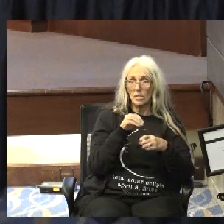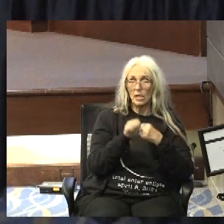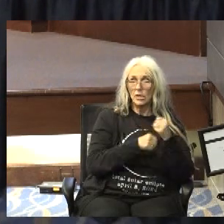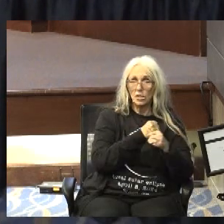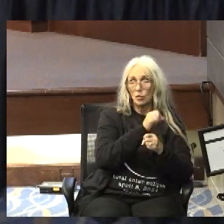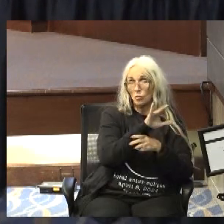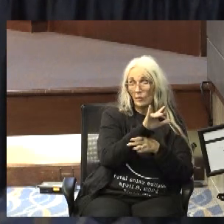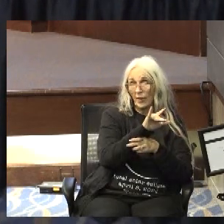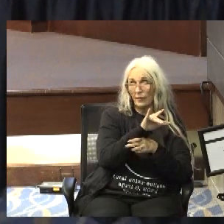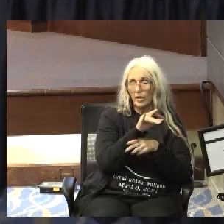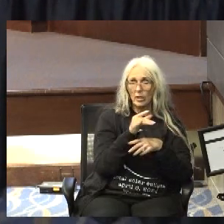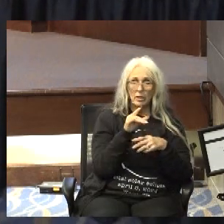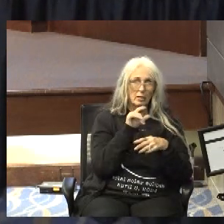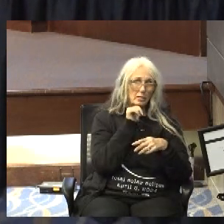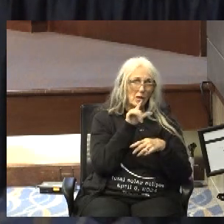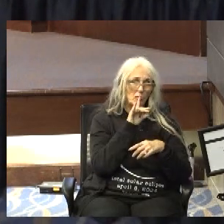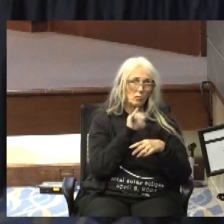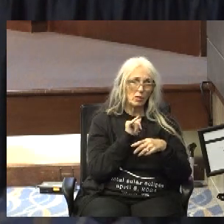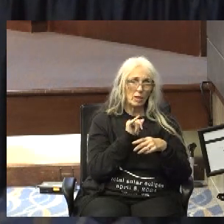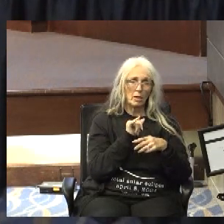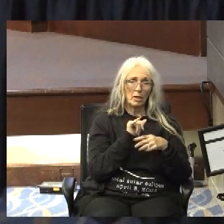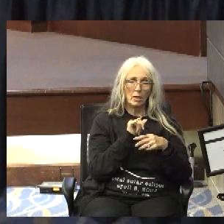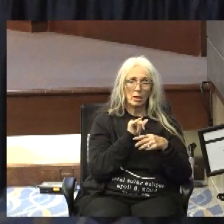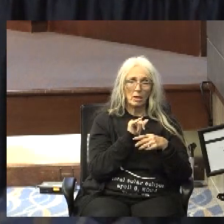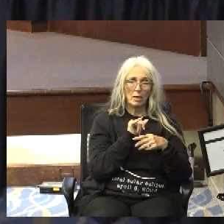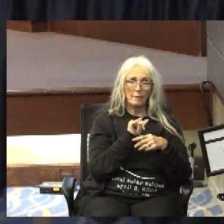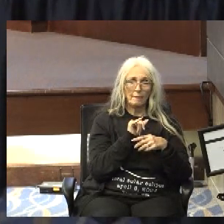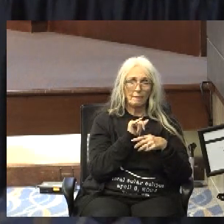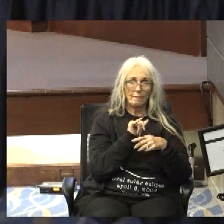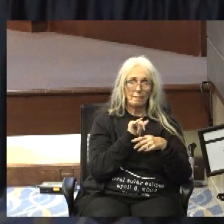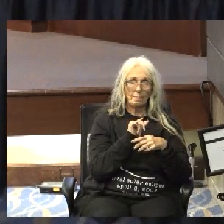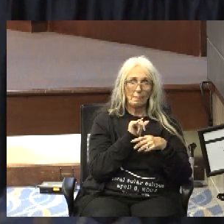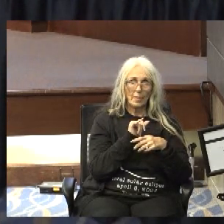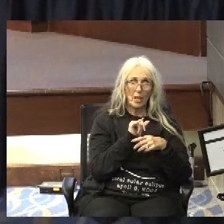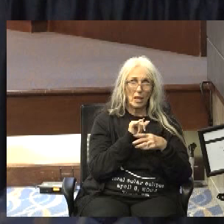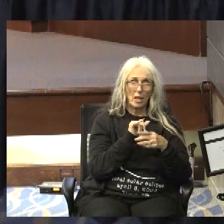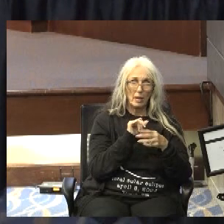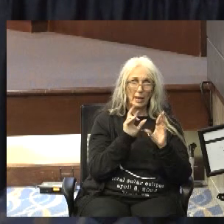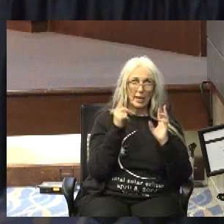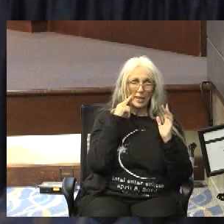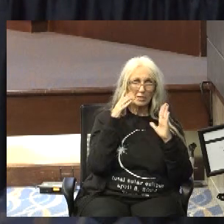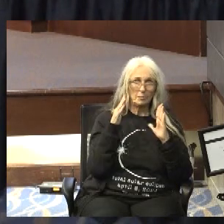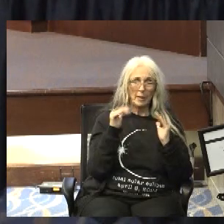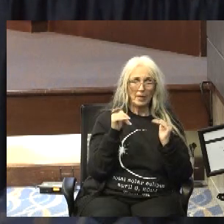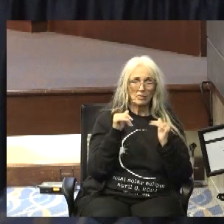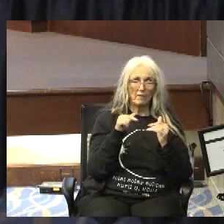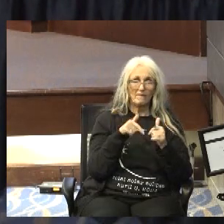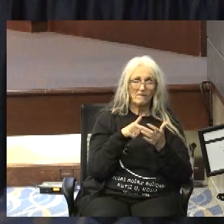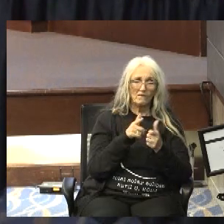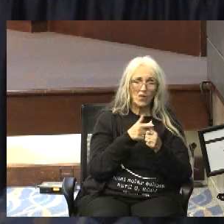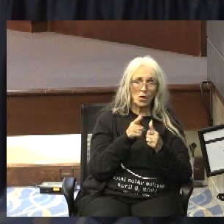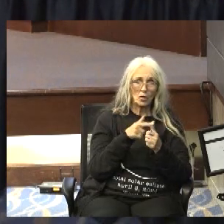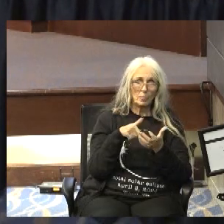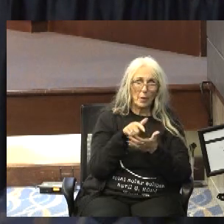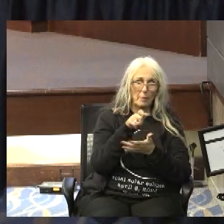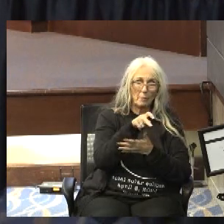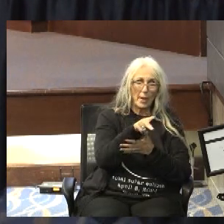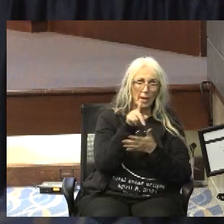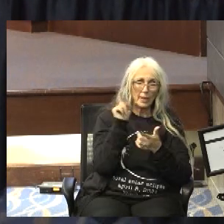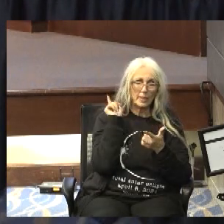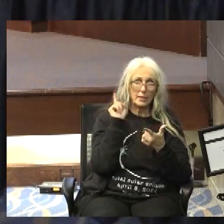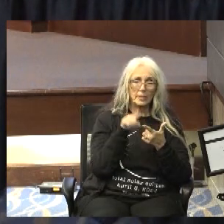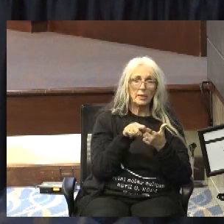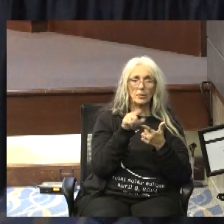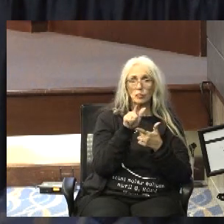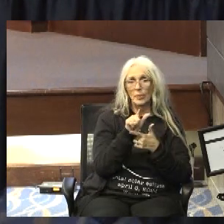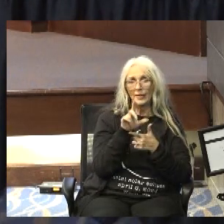right? You wouldn't really be in a position to float your first reimbursement until probably 27. And